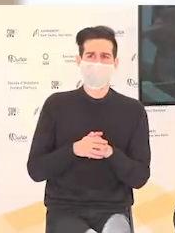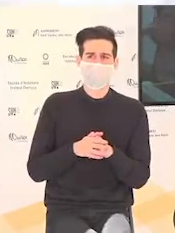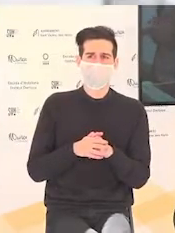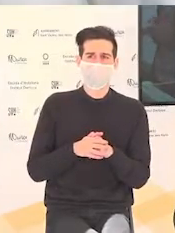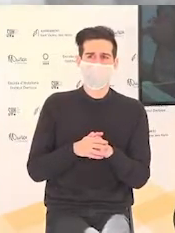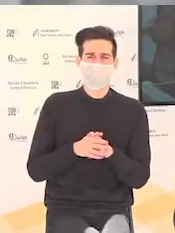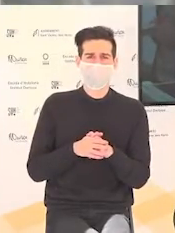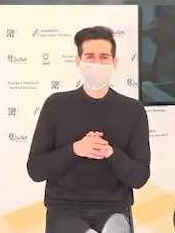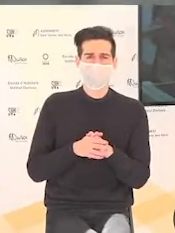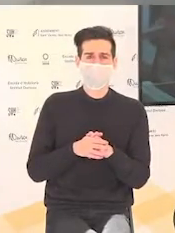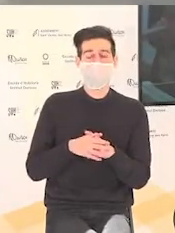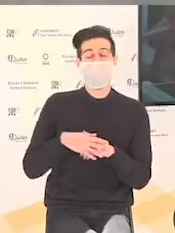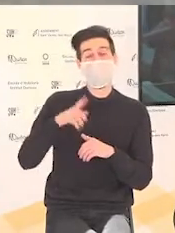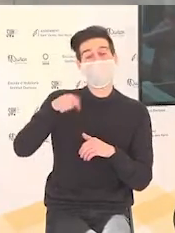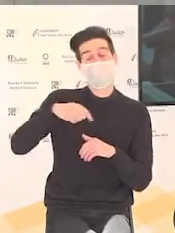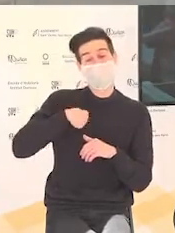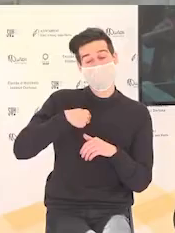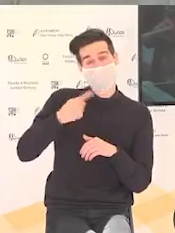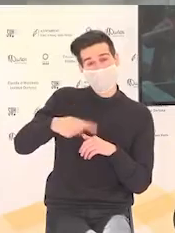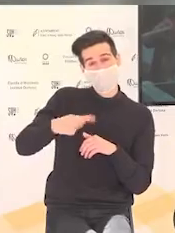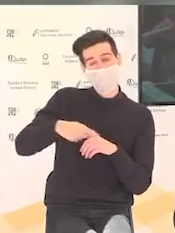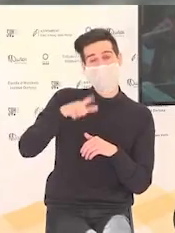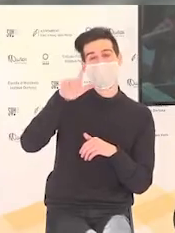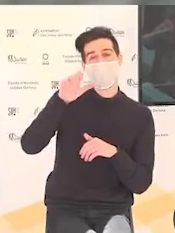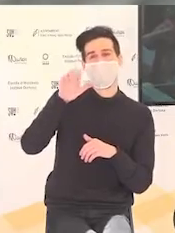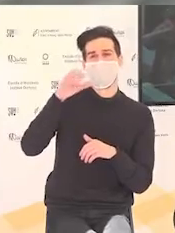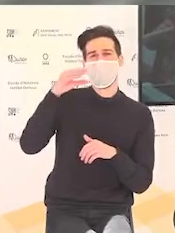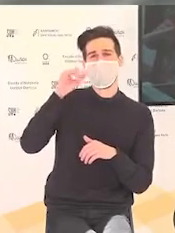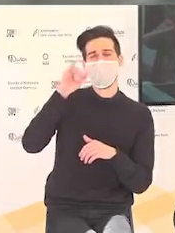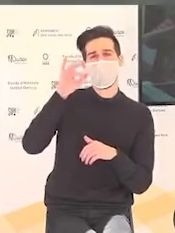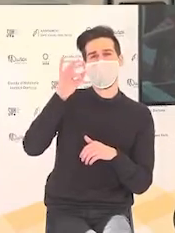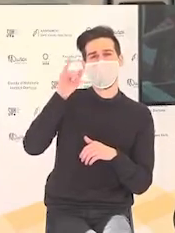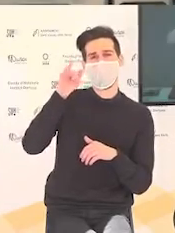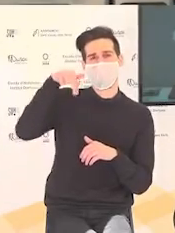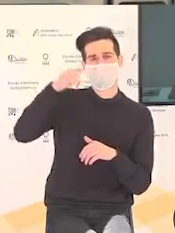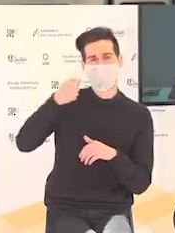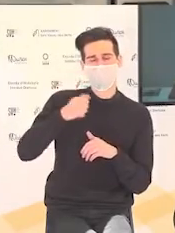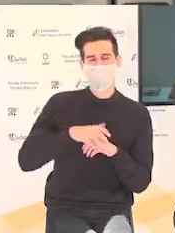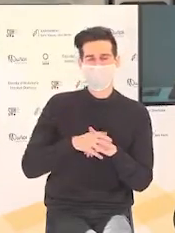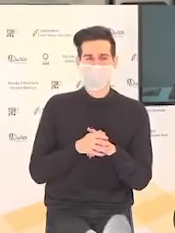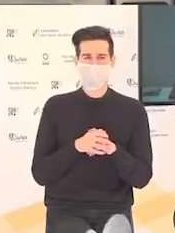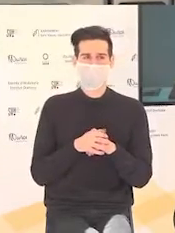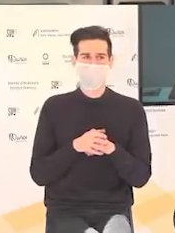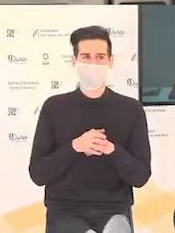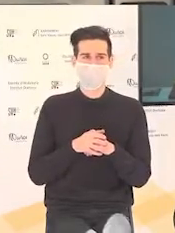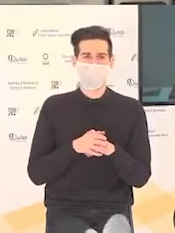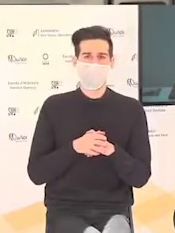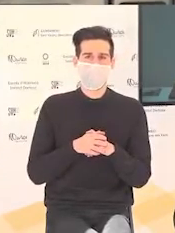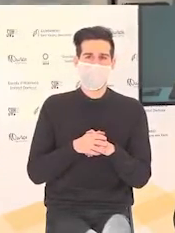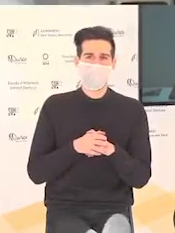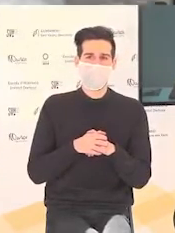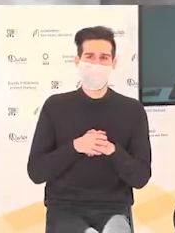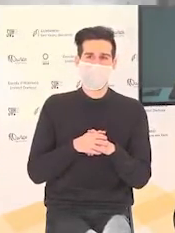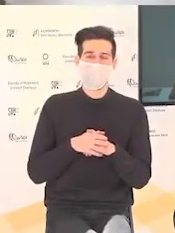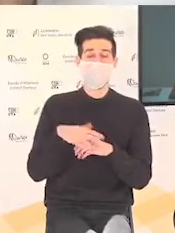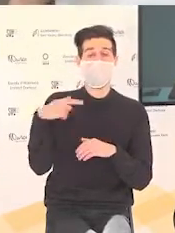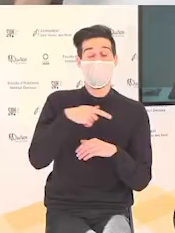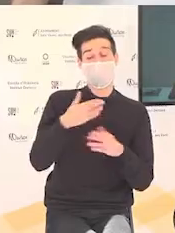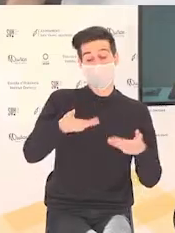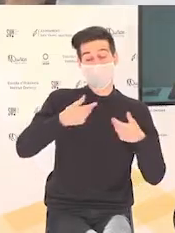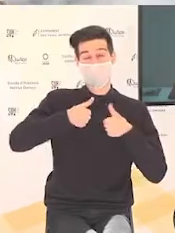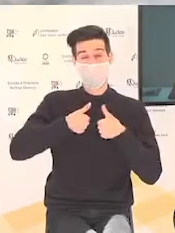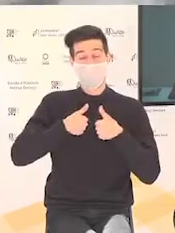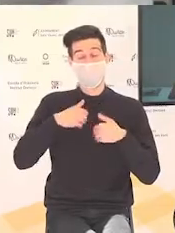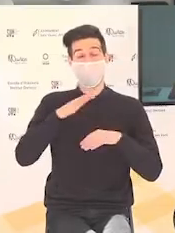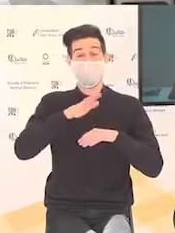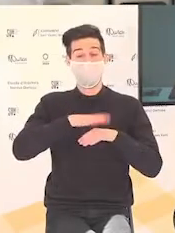tengo lecitina. In the bottom. That's going to help me bring everything together. Eso me ayudará a que los